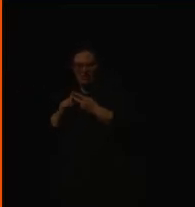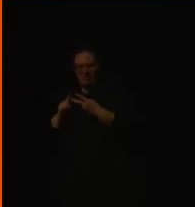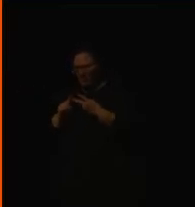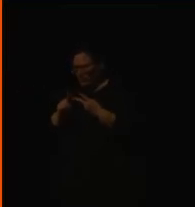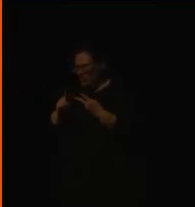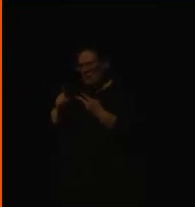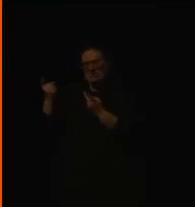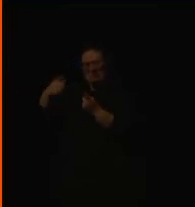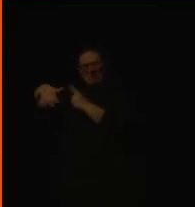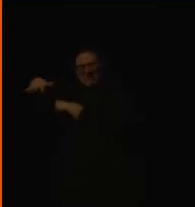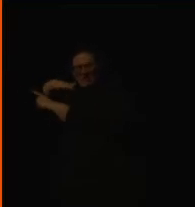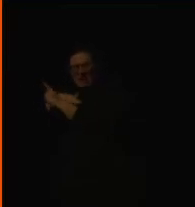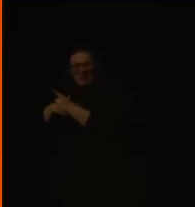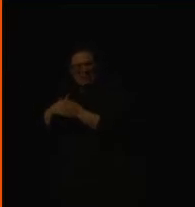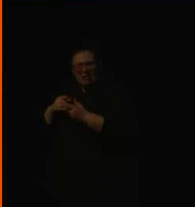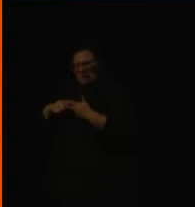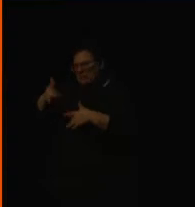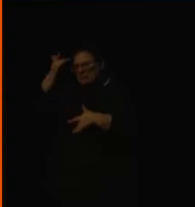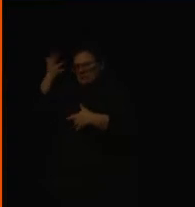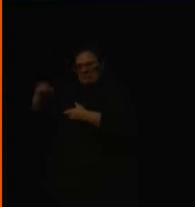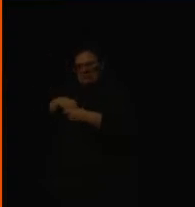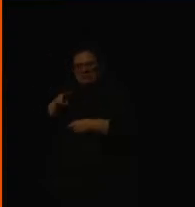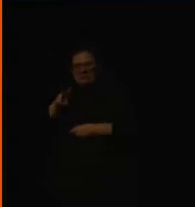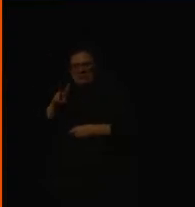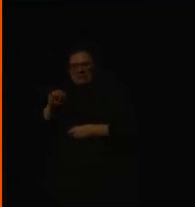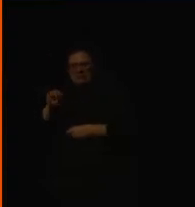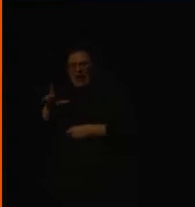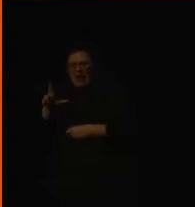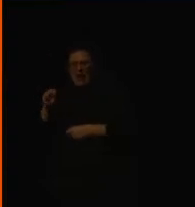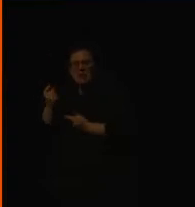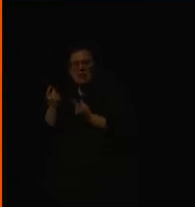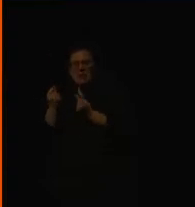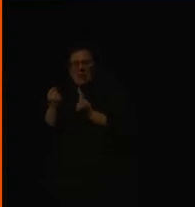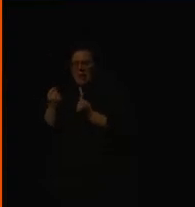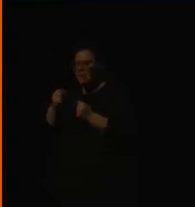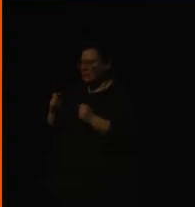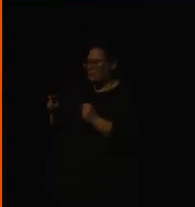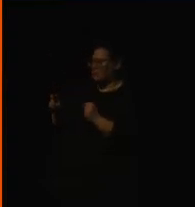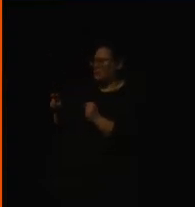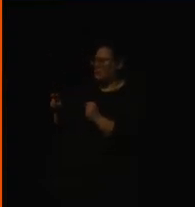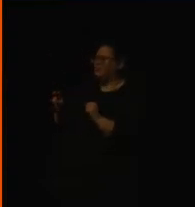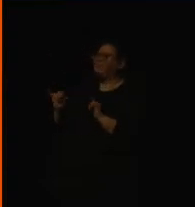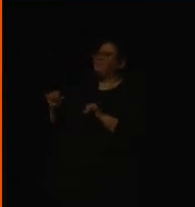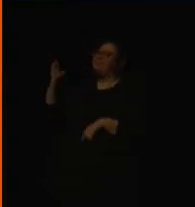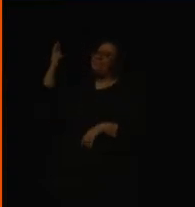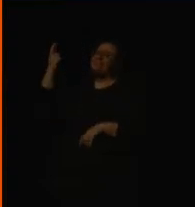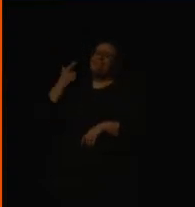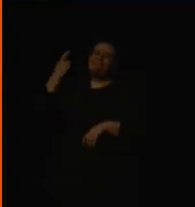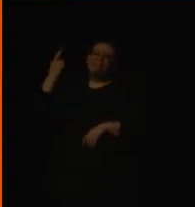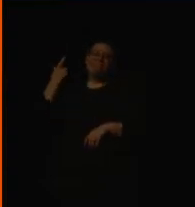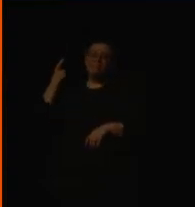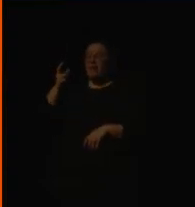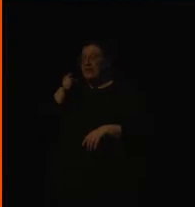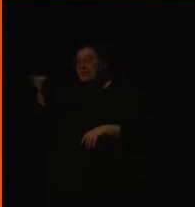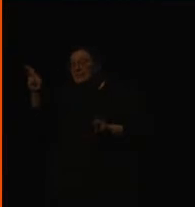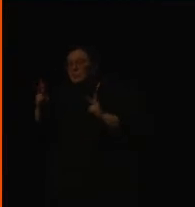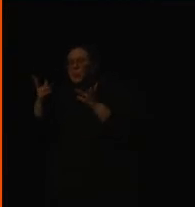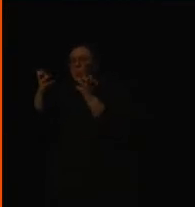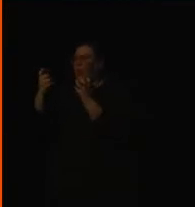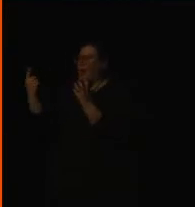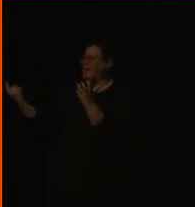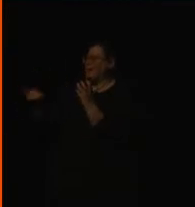in his environment? Did he catch a virus? And you realize what they were trying to do, right? They wanted something they could